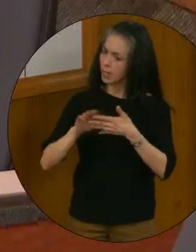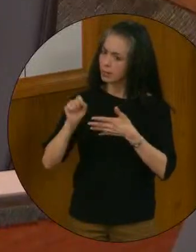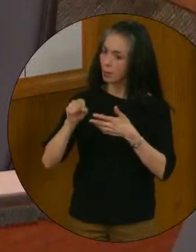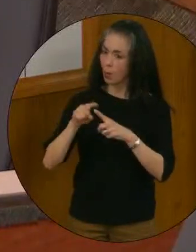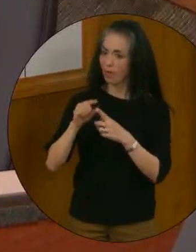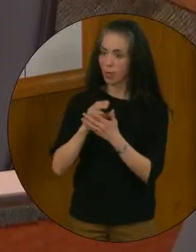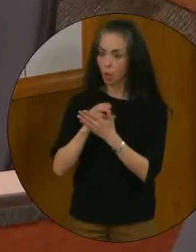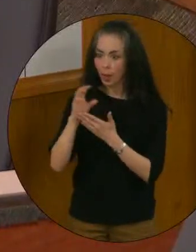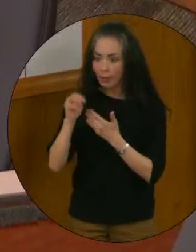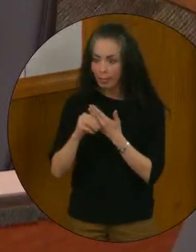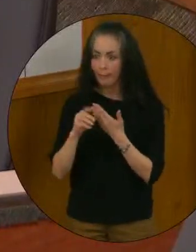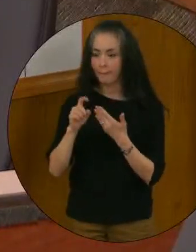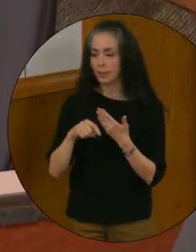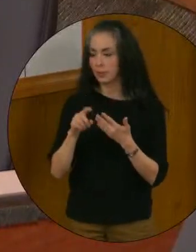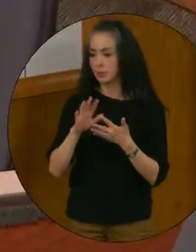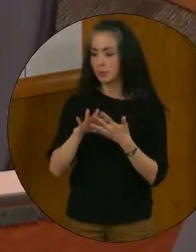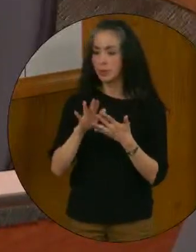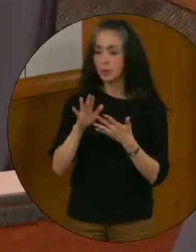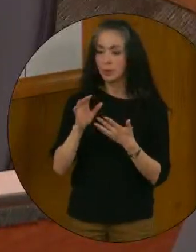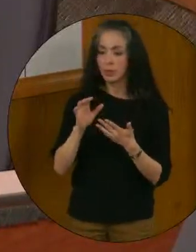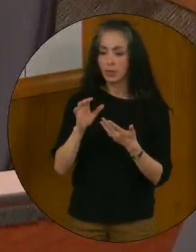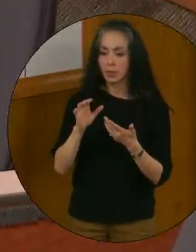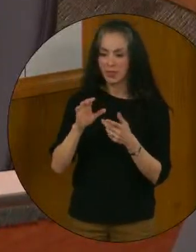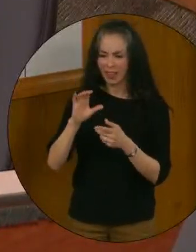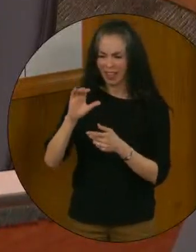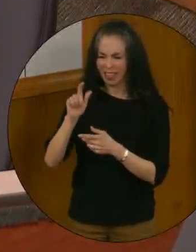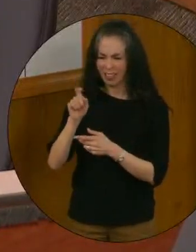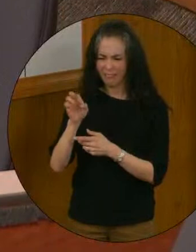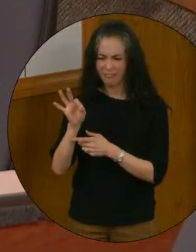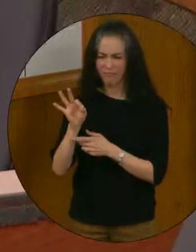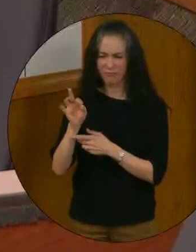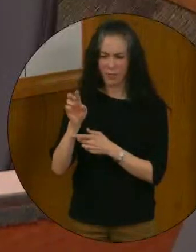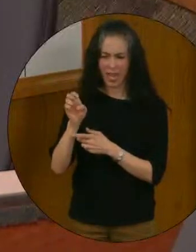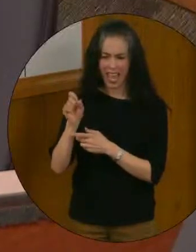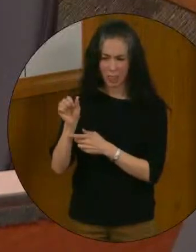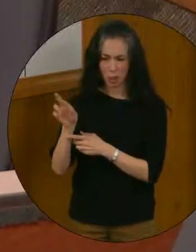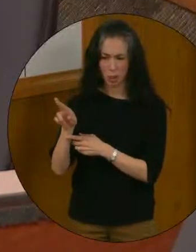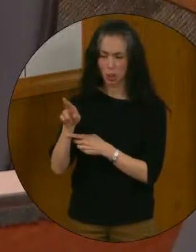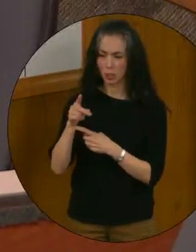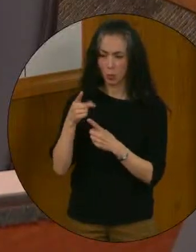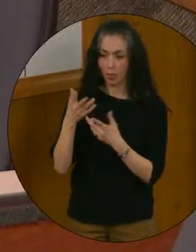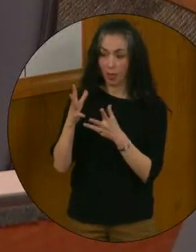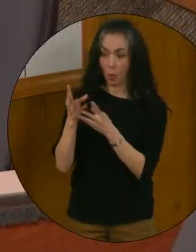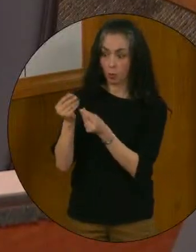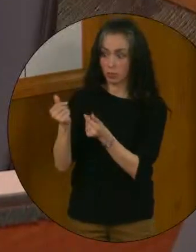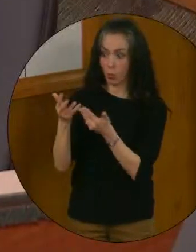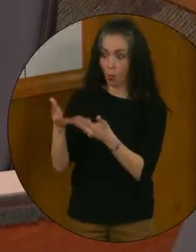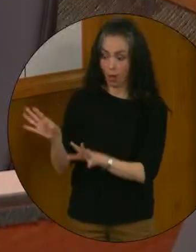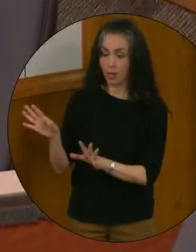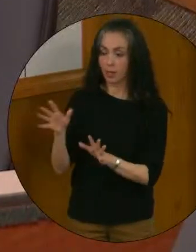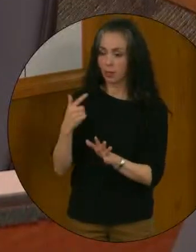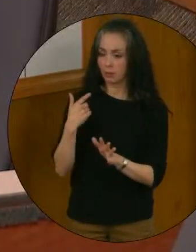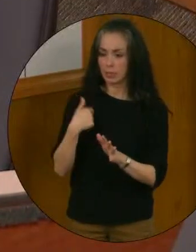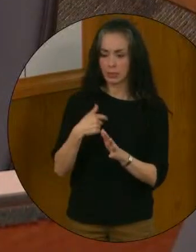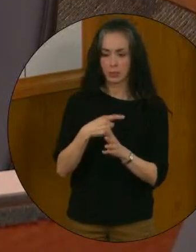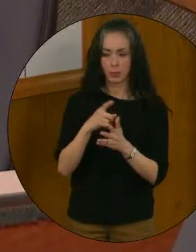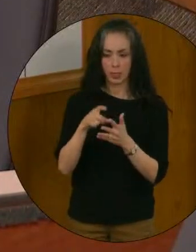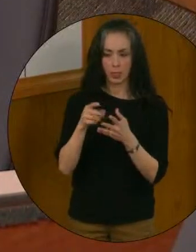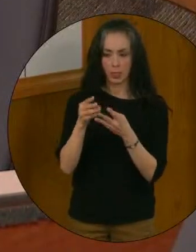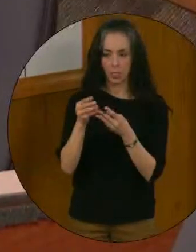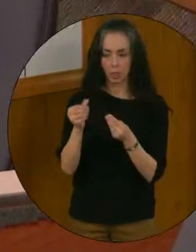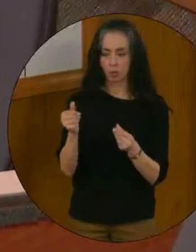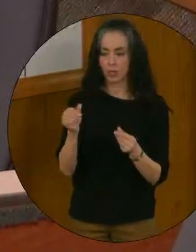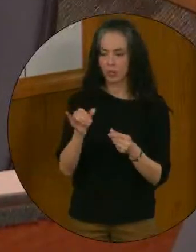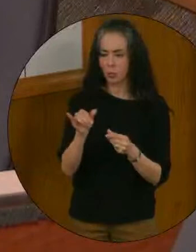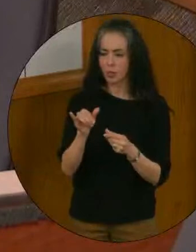right? I mean, and the cliff of the ESSER, when that goes away, needs to be addressed as well. So